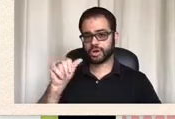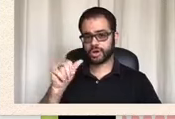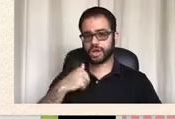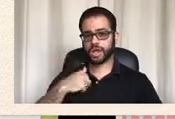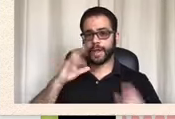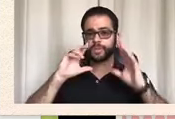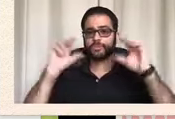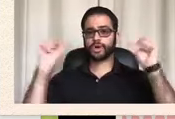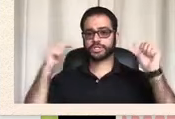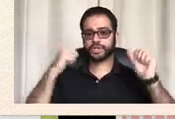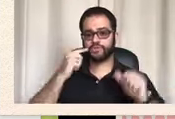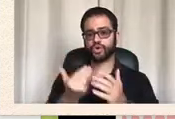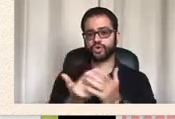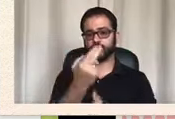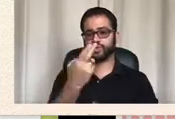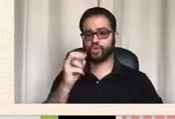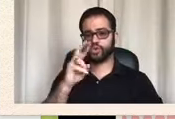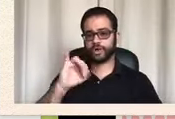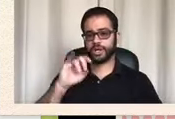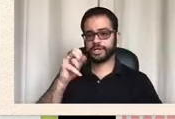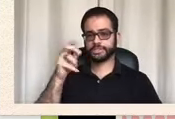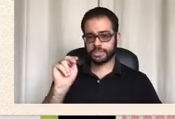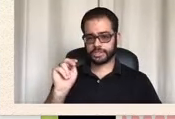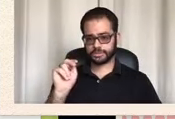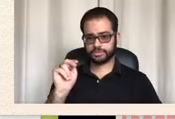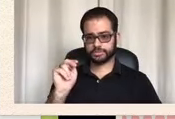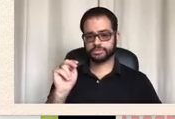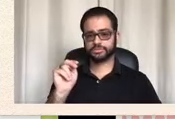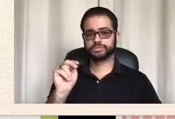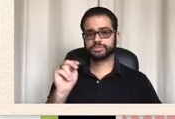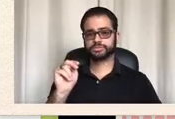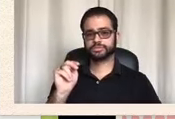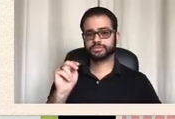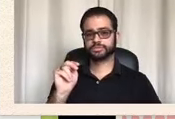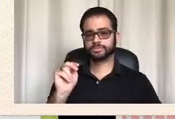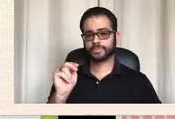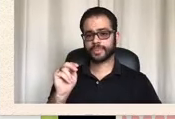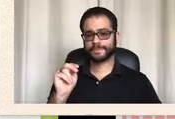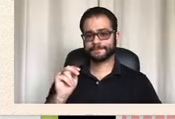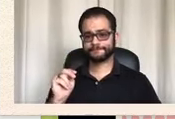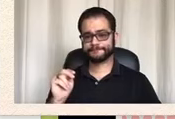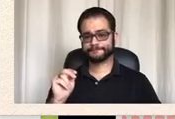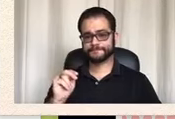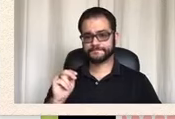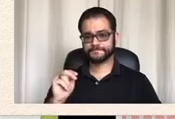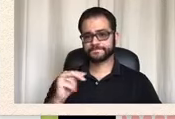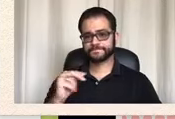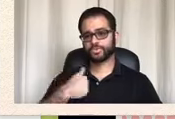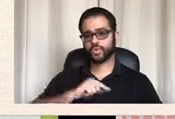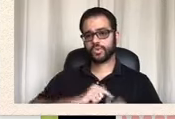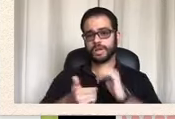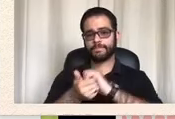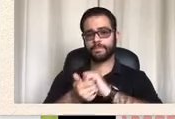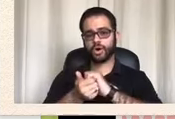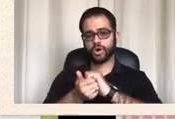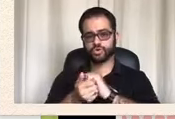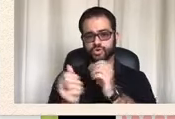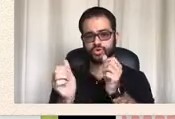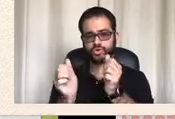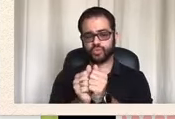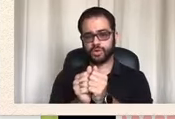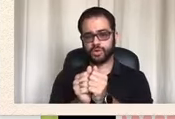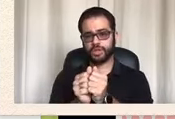Group for people with disabilities. And we partner up with